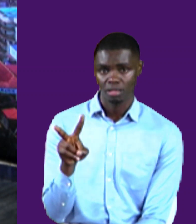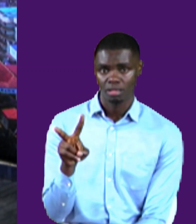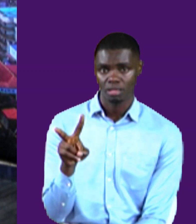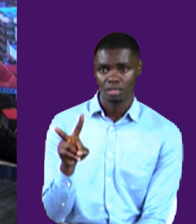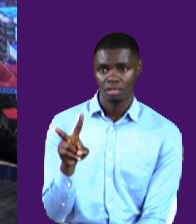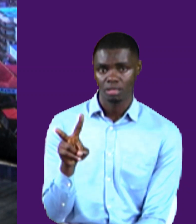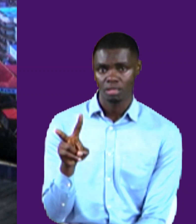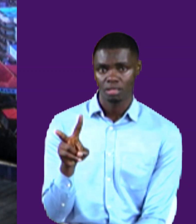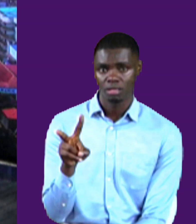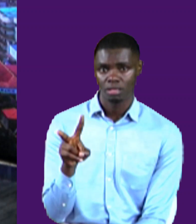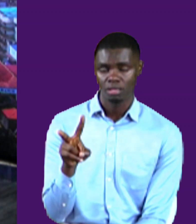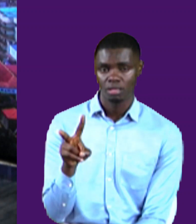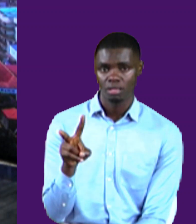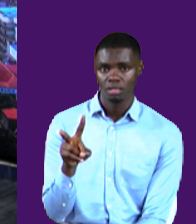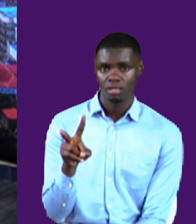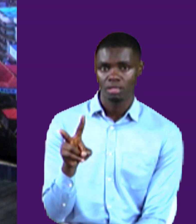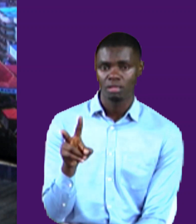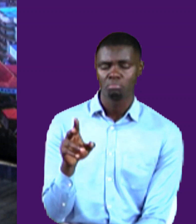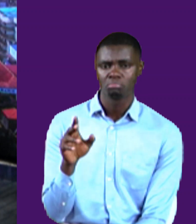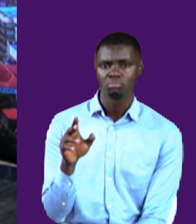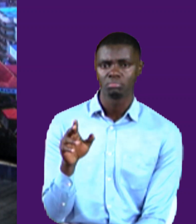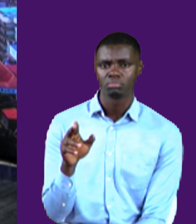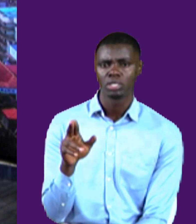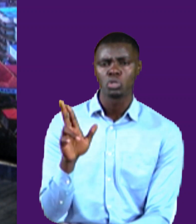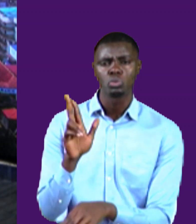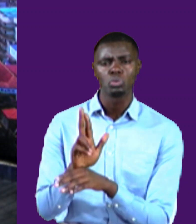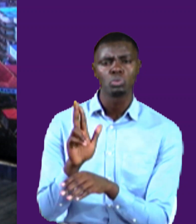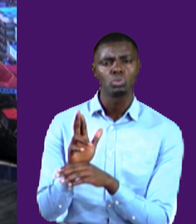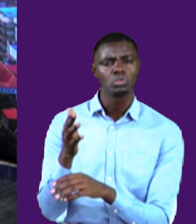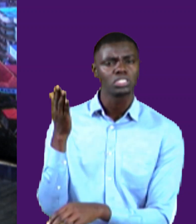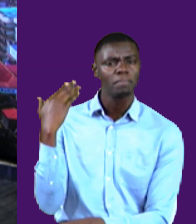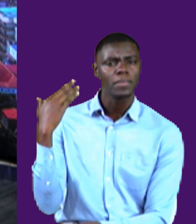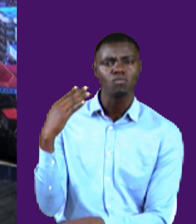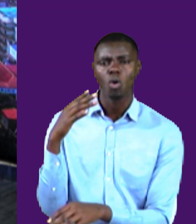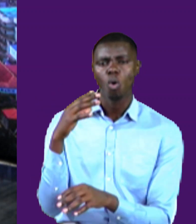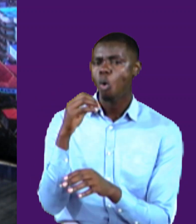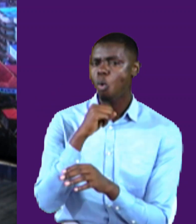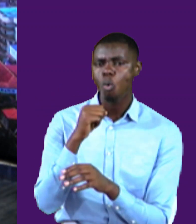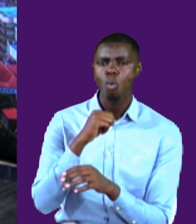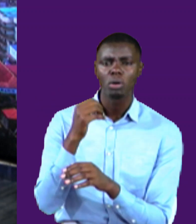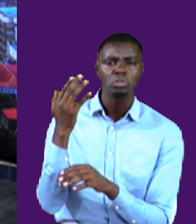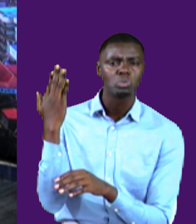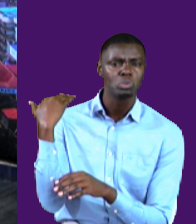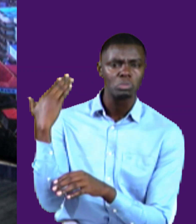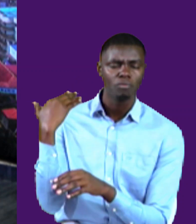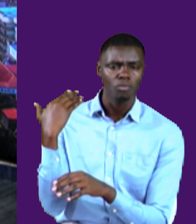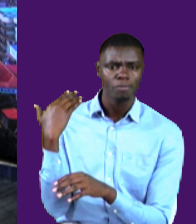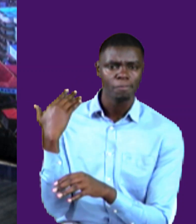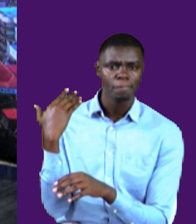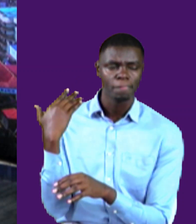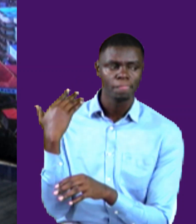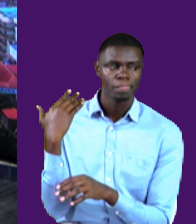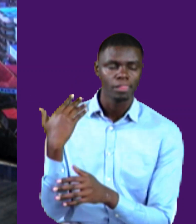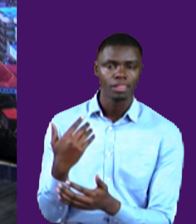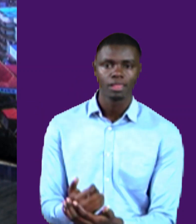the ones that were used in those olden days, I'm sure